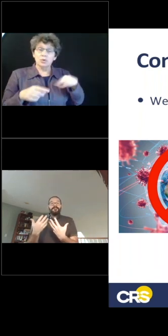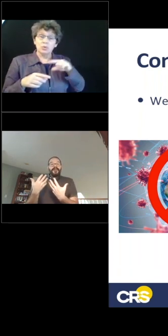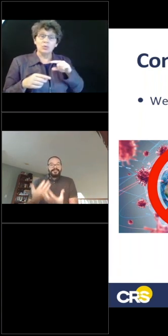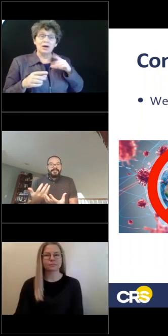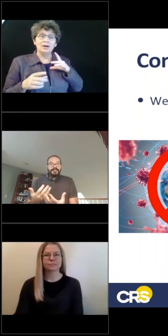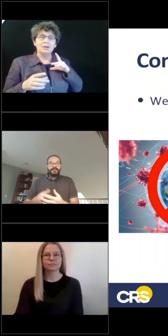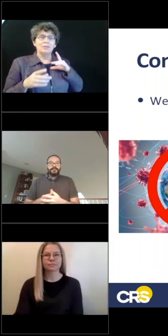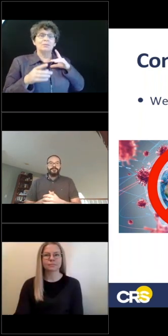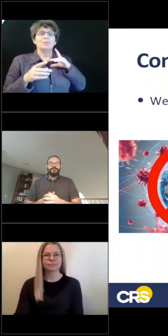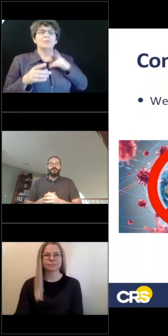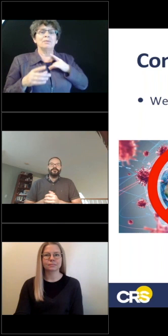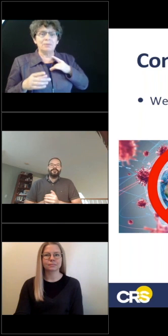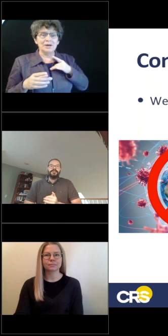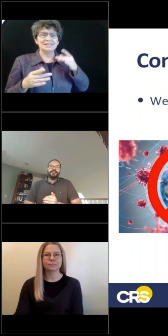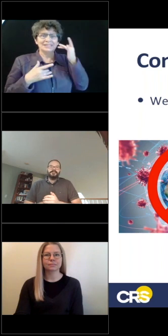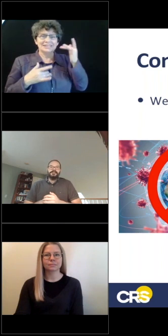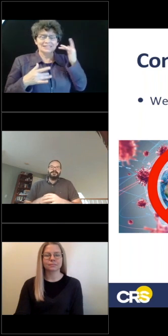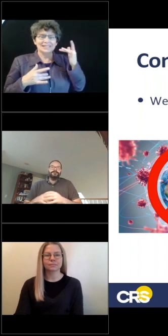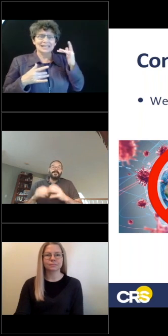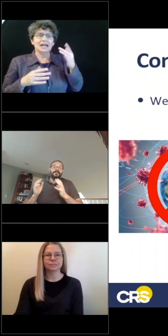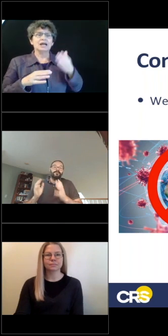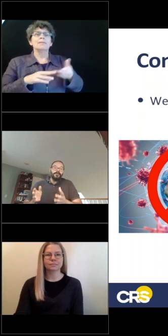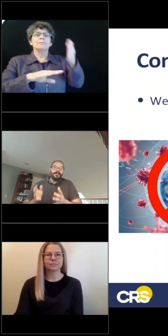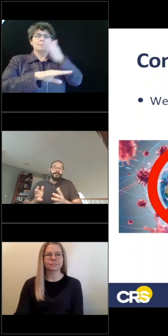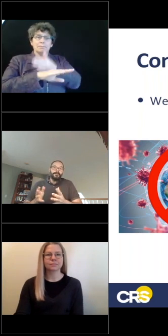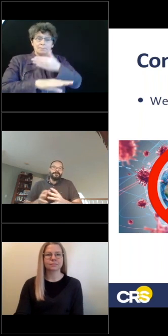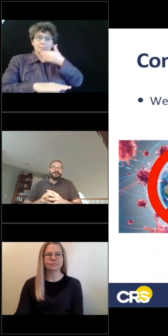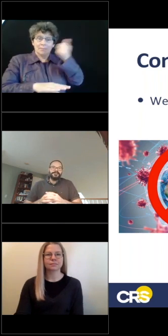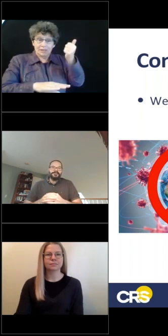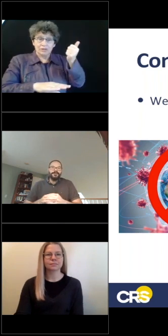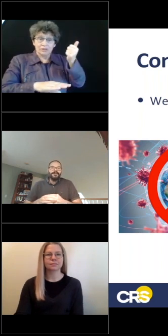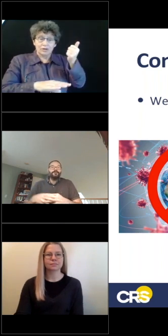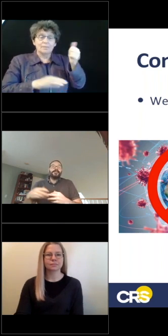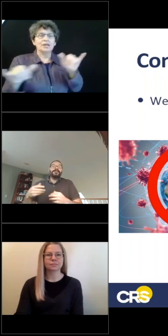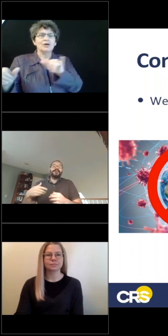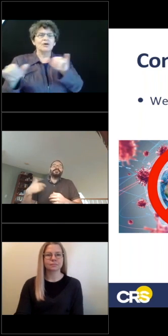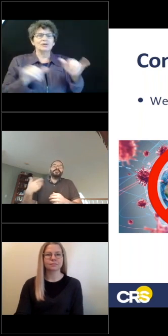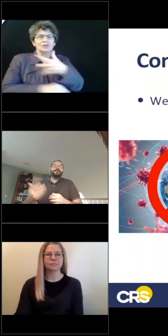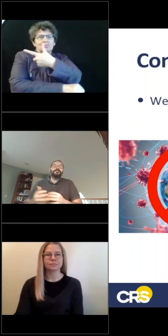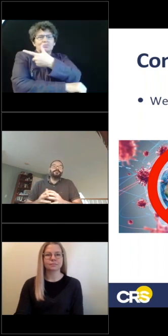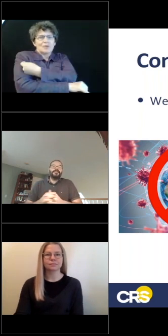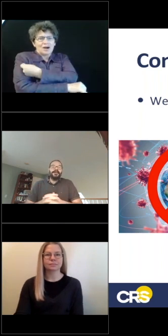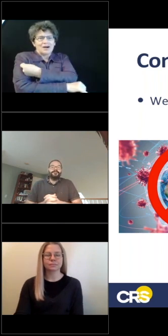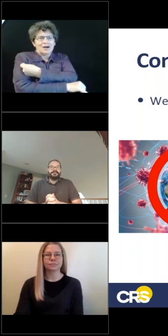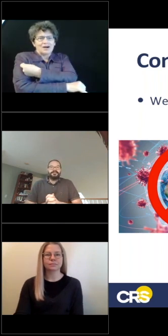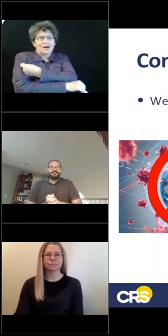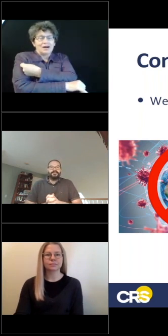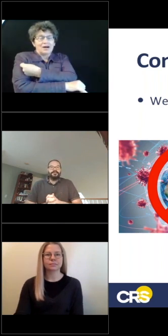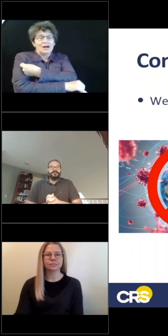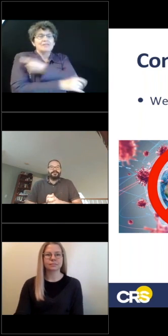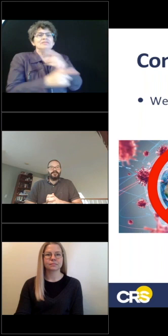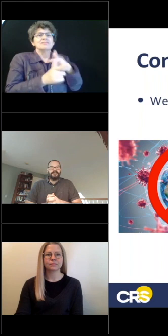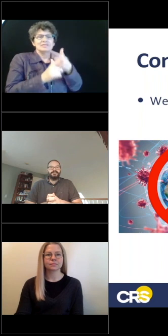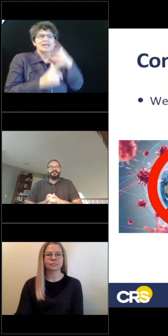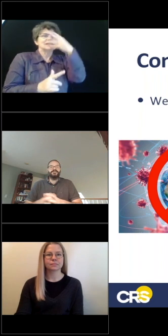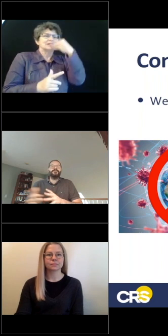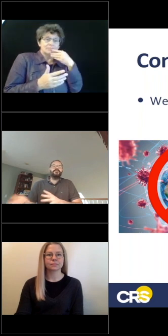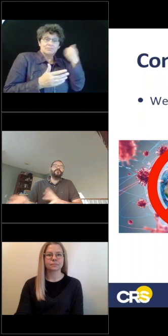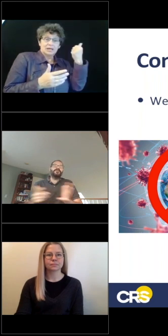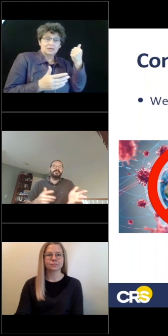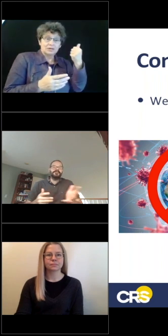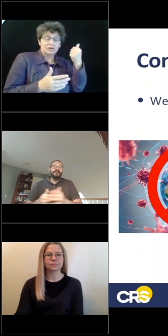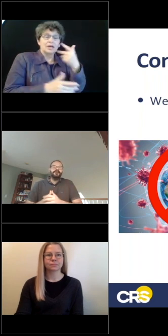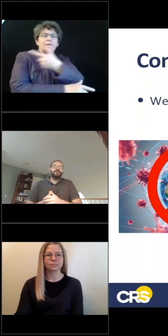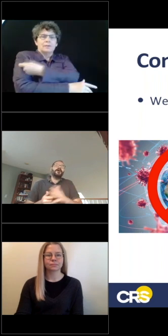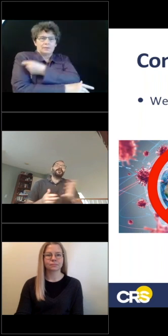have a vaccine available for COVID-19, if we get better sleep, we can actually improve the efficacy of those vaccines. We've